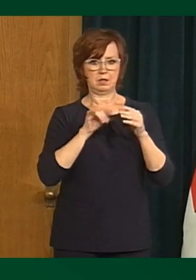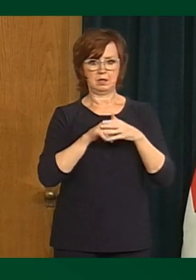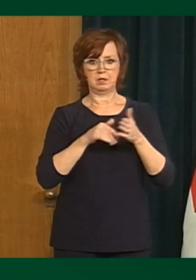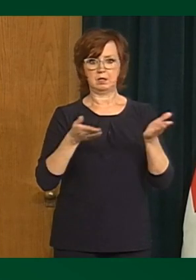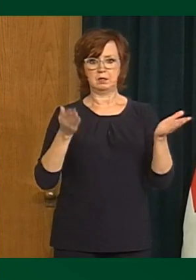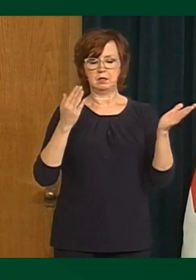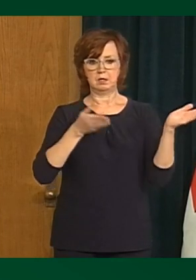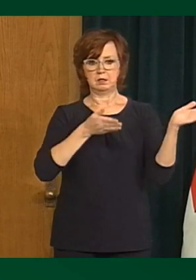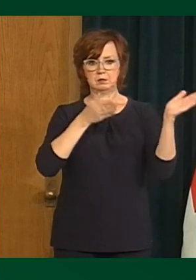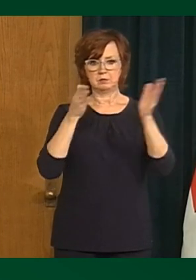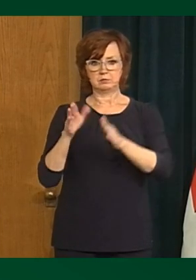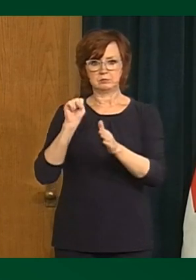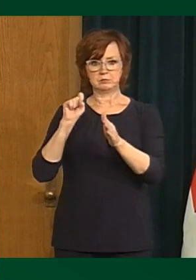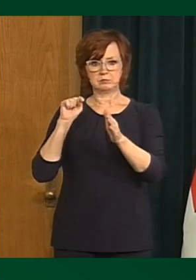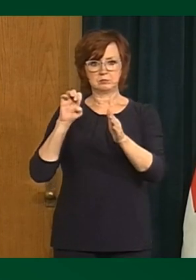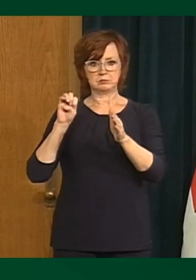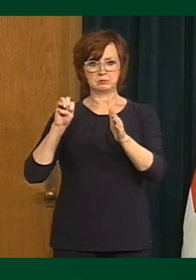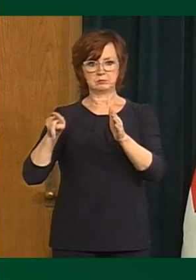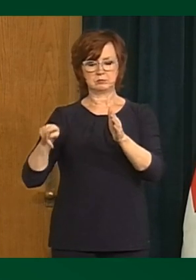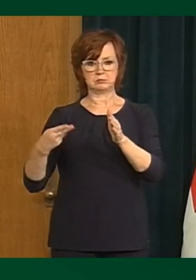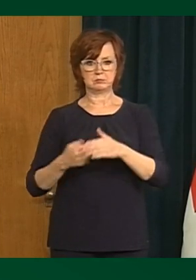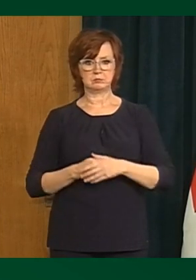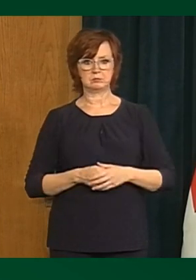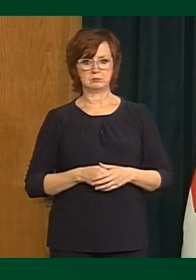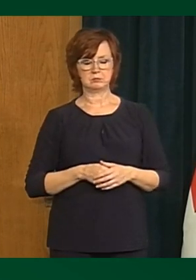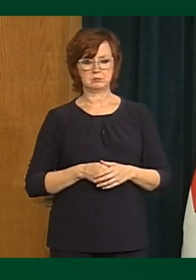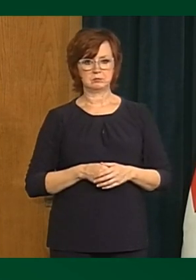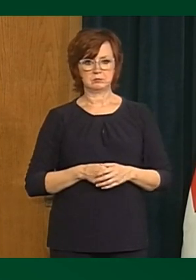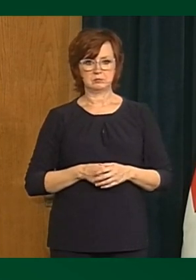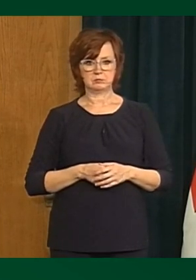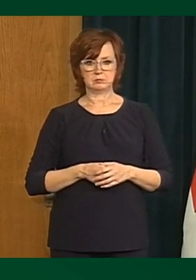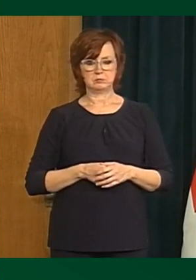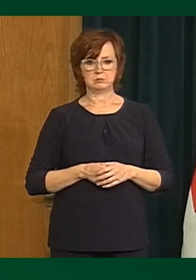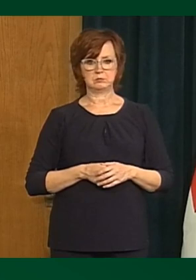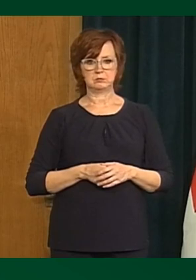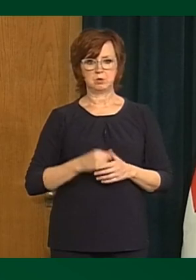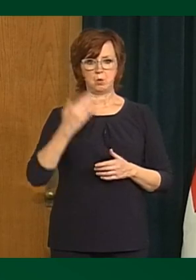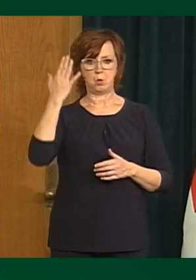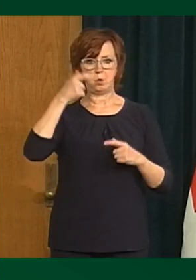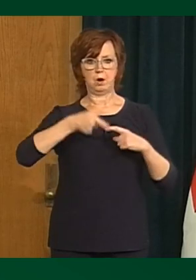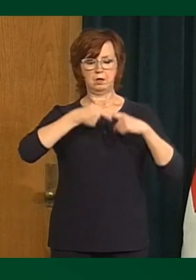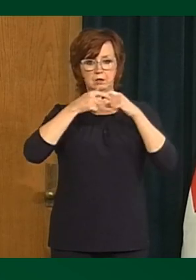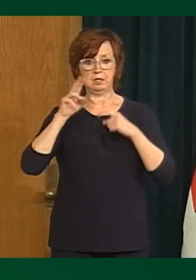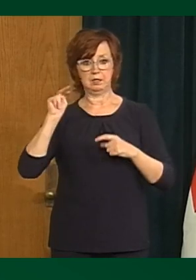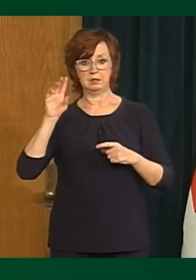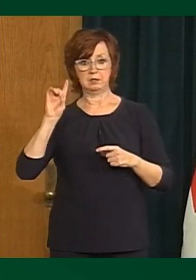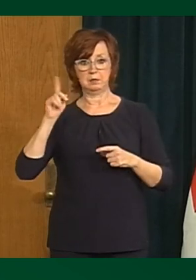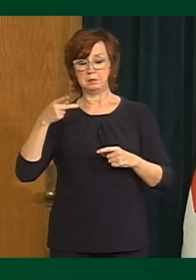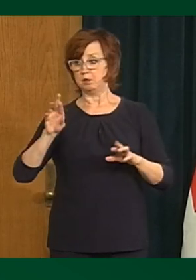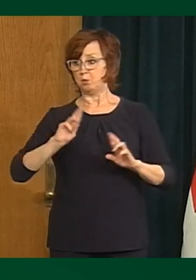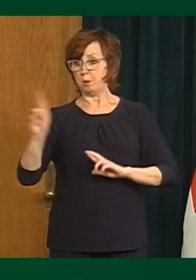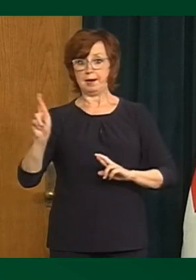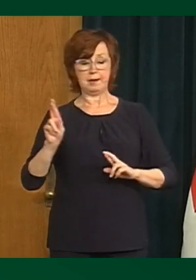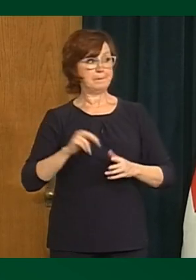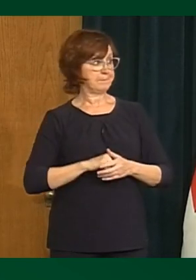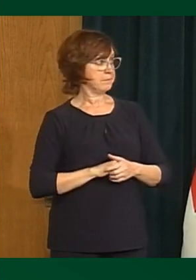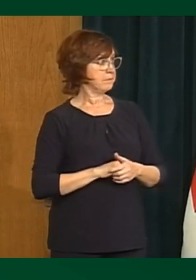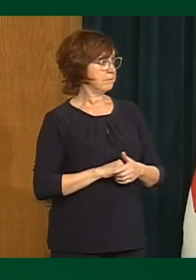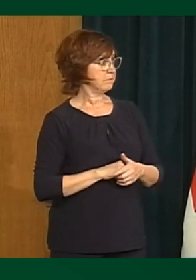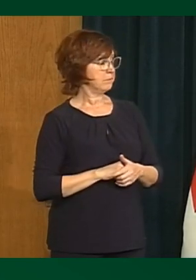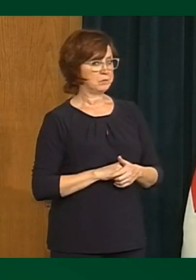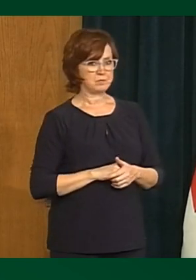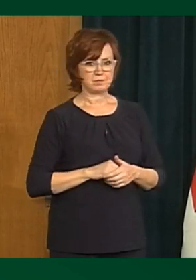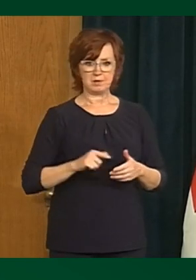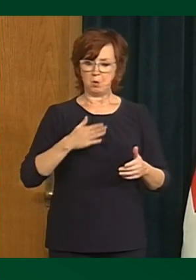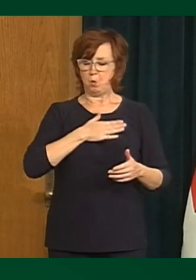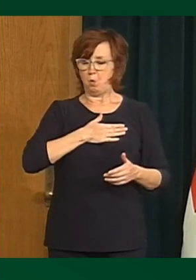Staff. So what's the holdup on the part of your government? Because it seems like the NDP are willing to do pretty much anything to get some kind